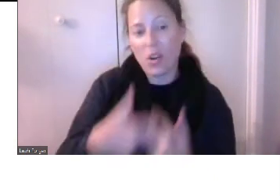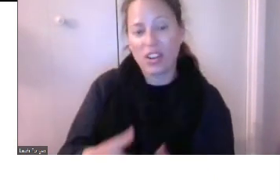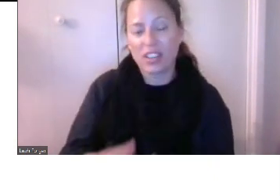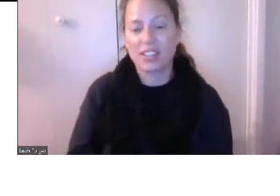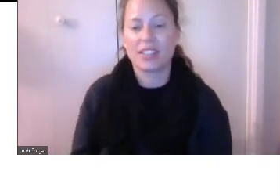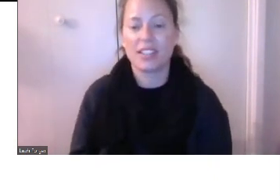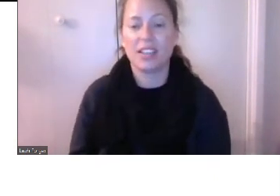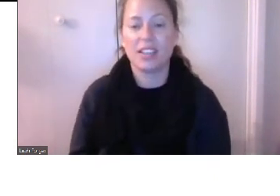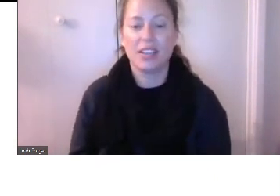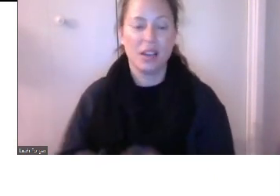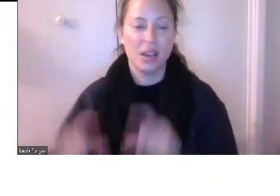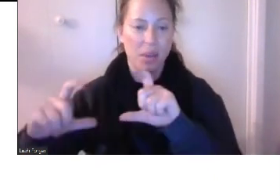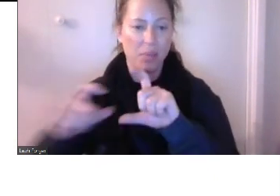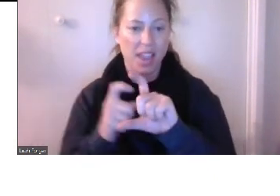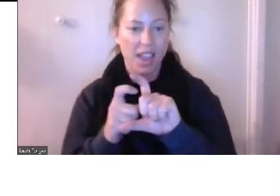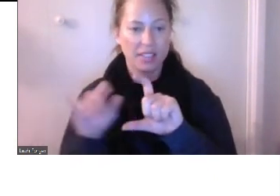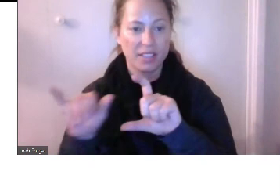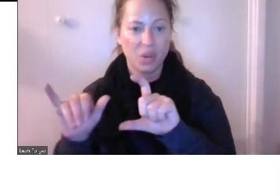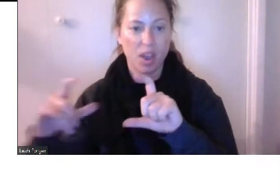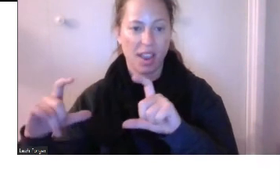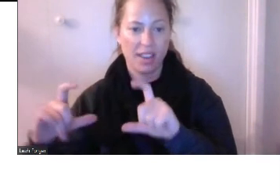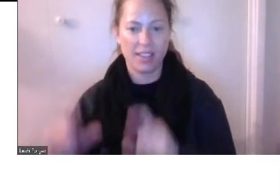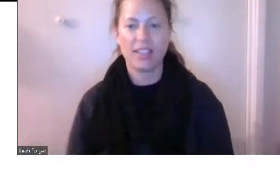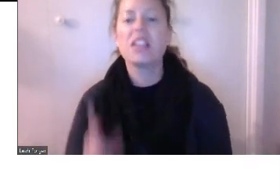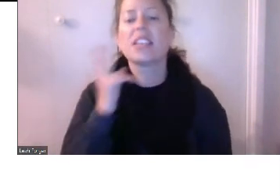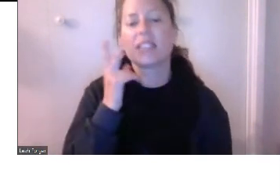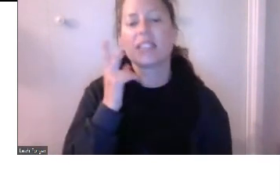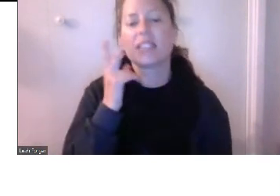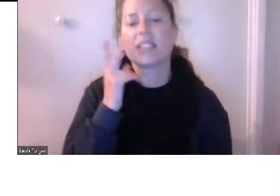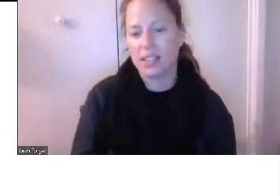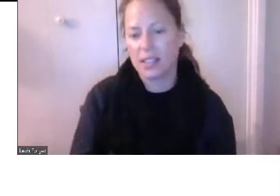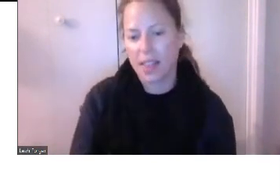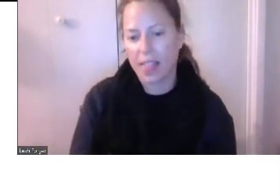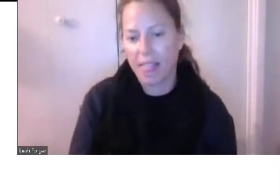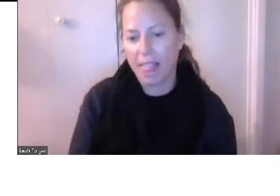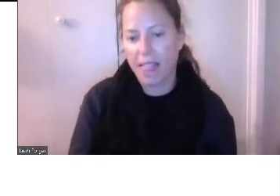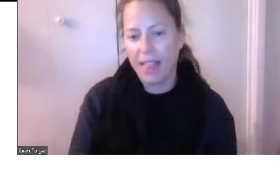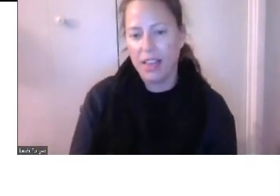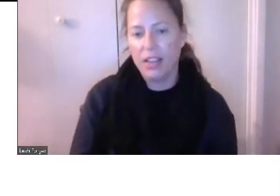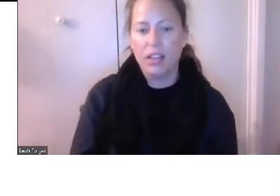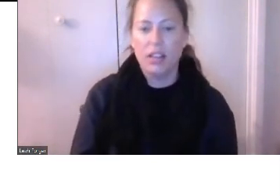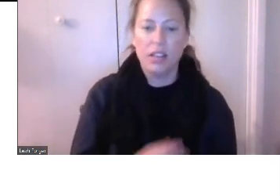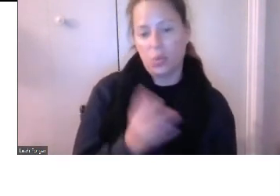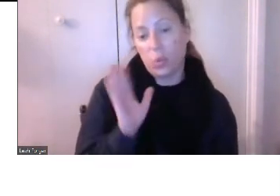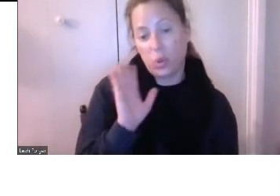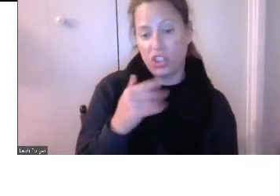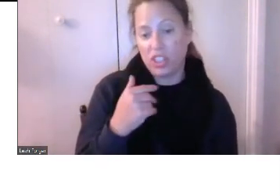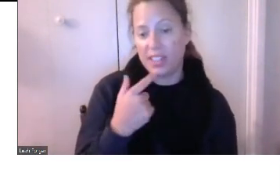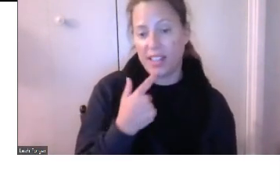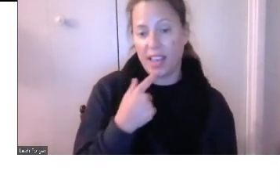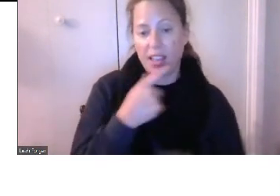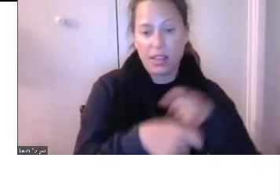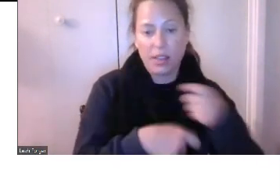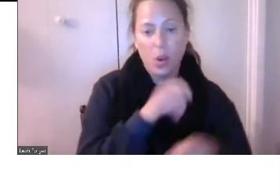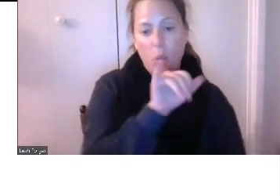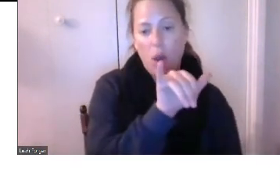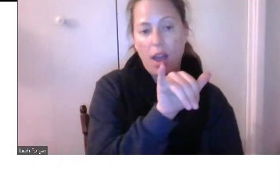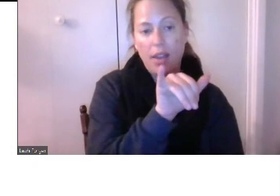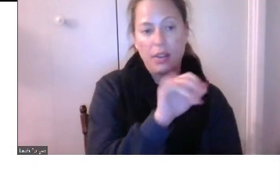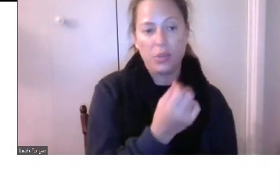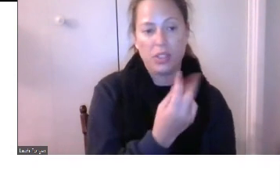is my x and this is my y, right? Okay, so I'm going to say 12 is y equals 3 times